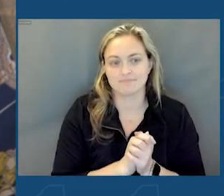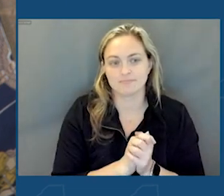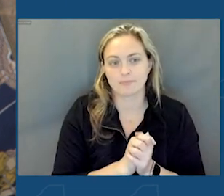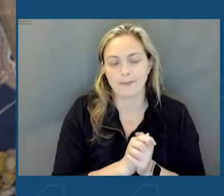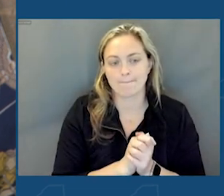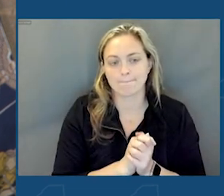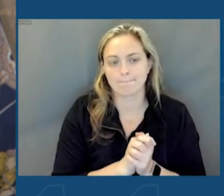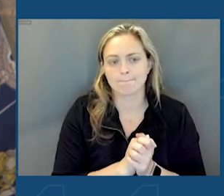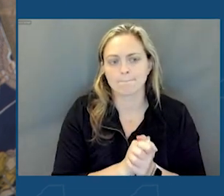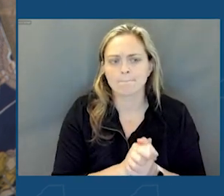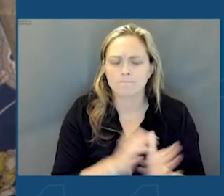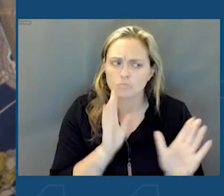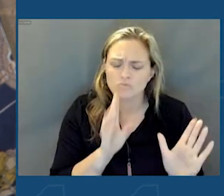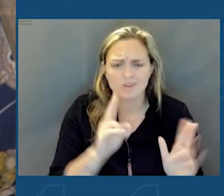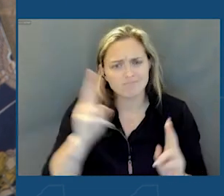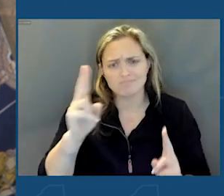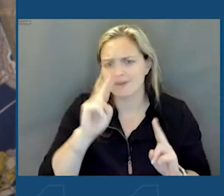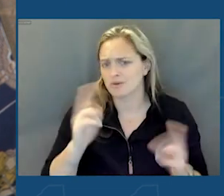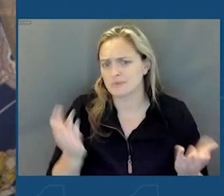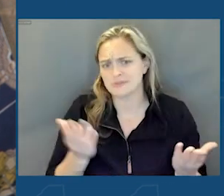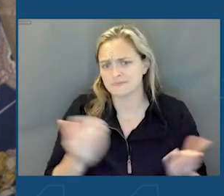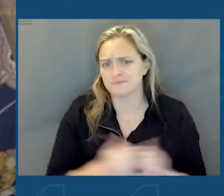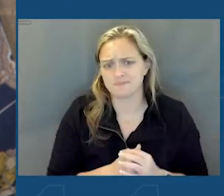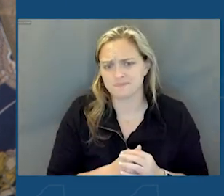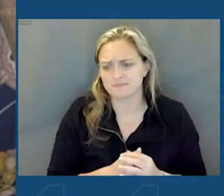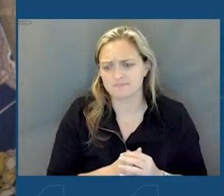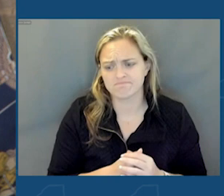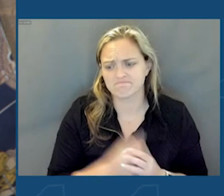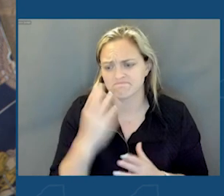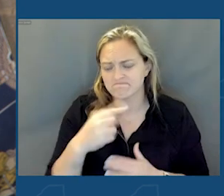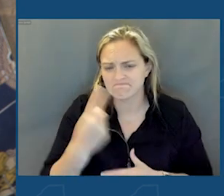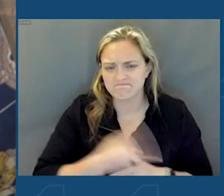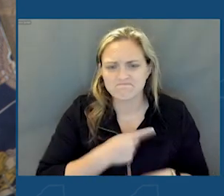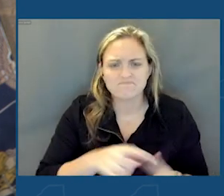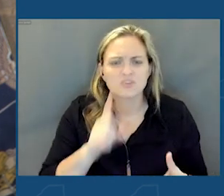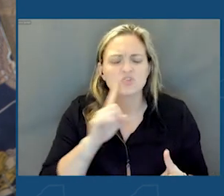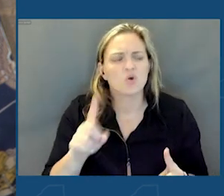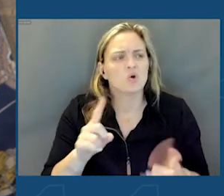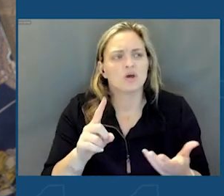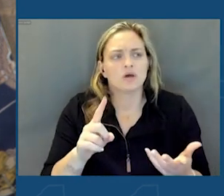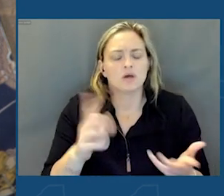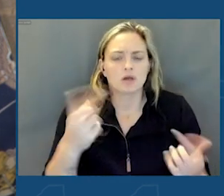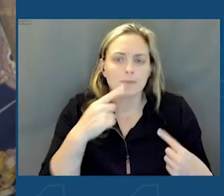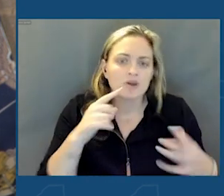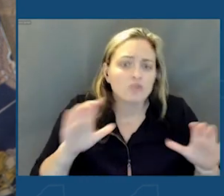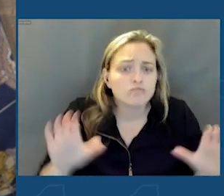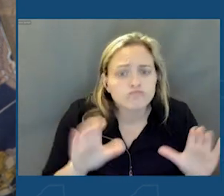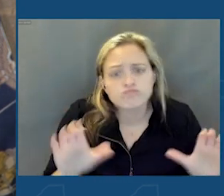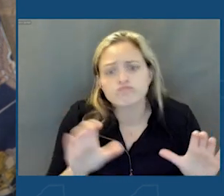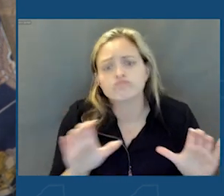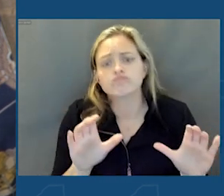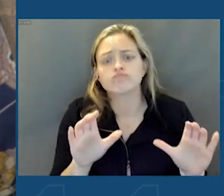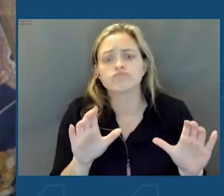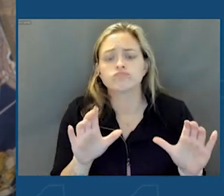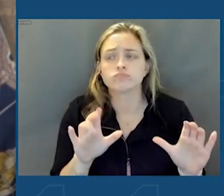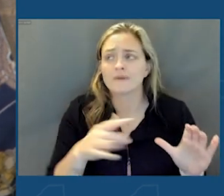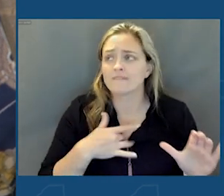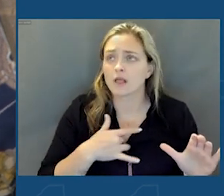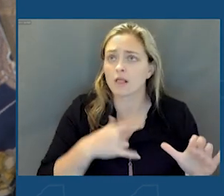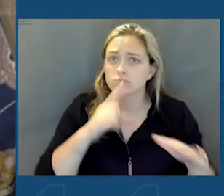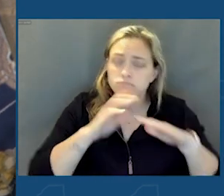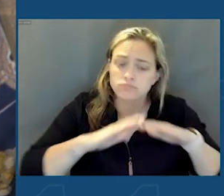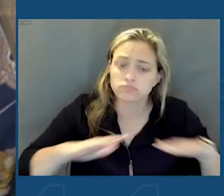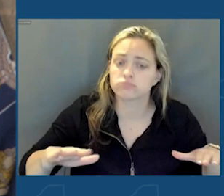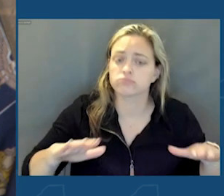It is a high honor for me to be here, though, on this occasion. Again, I've come here for recreation, to find peace of mind, sometimes to